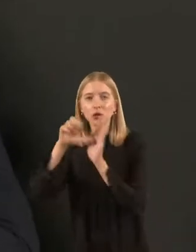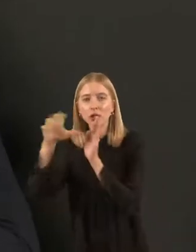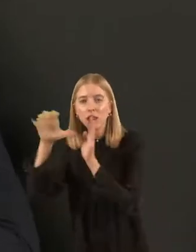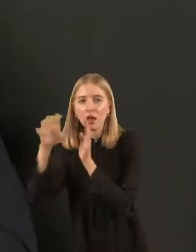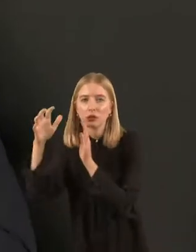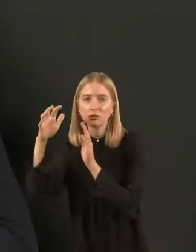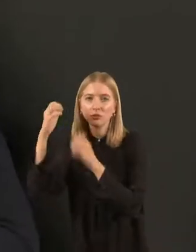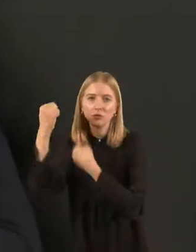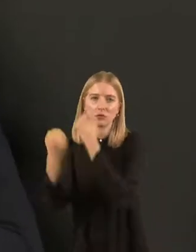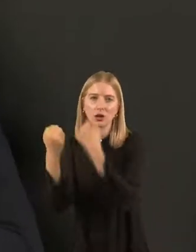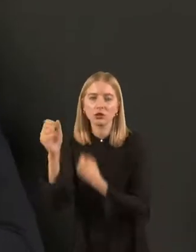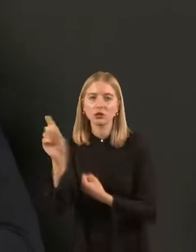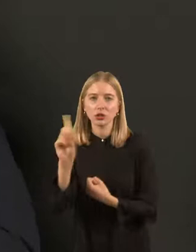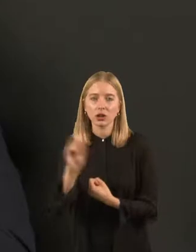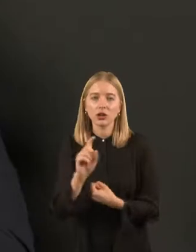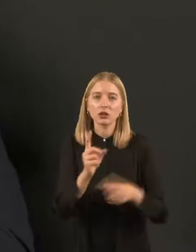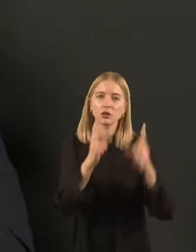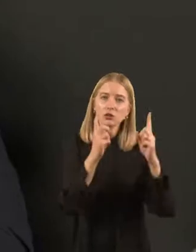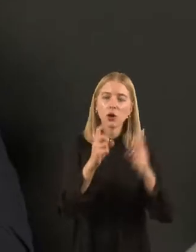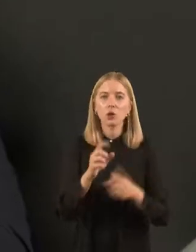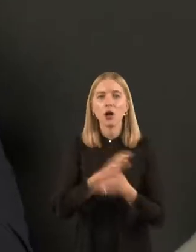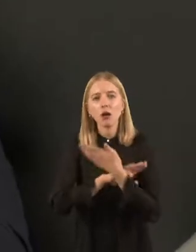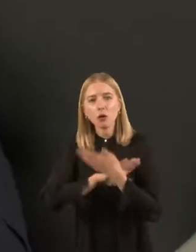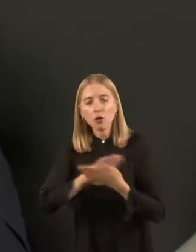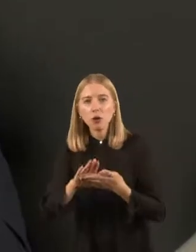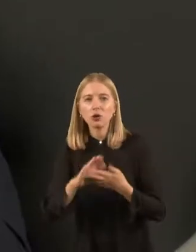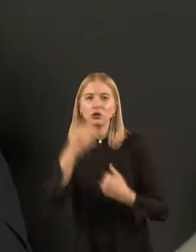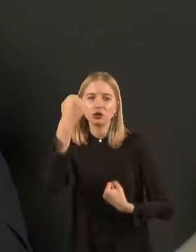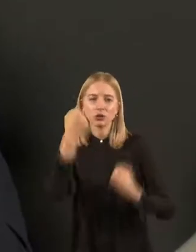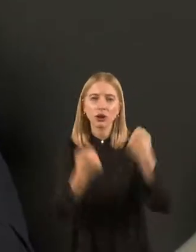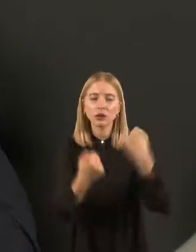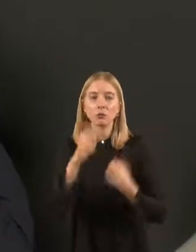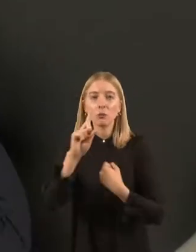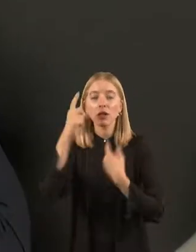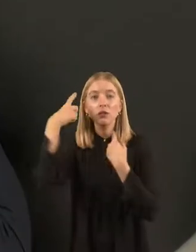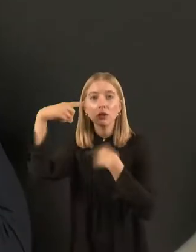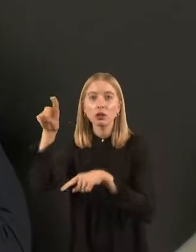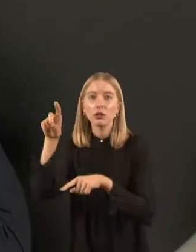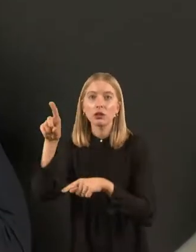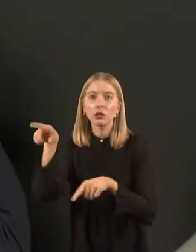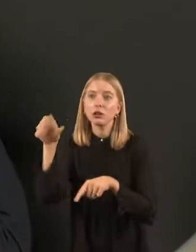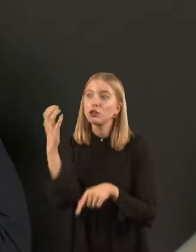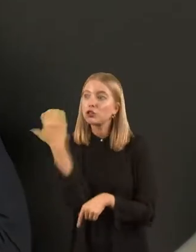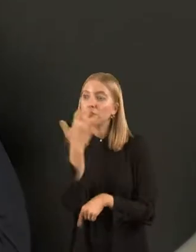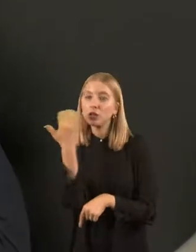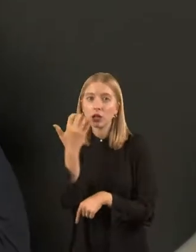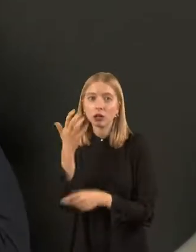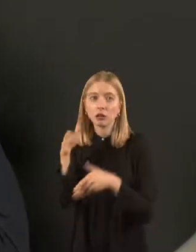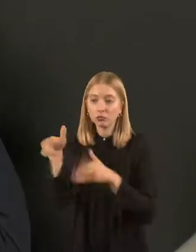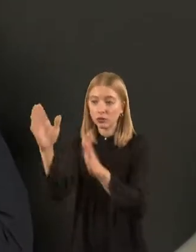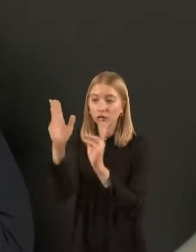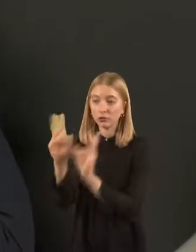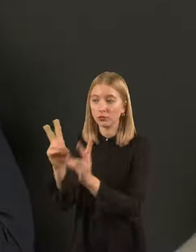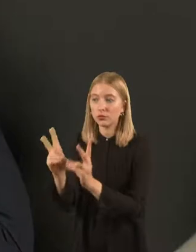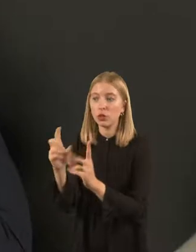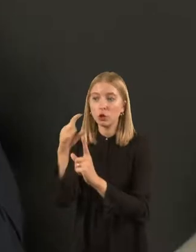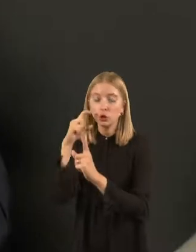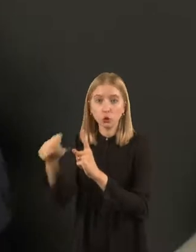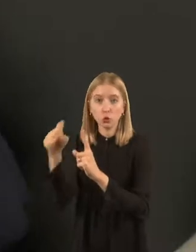Well, we don't want to be talking about gravel roads, but there are locations in Lithuania where